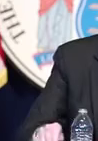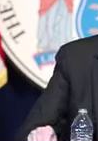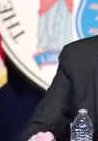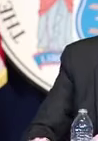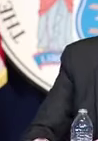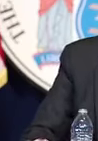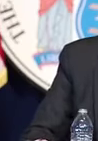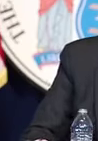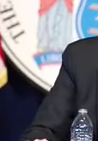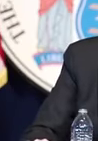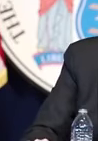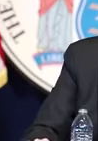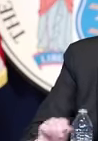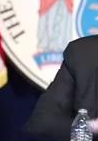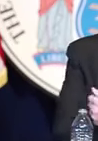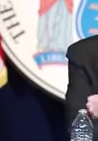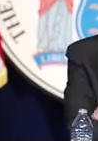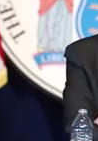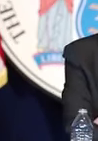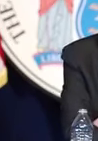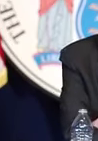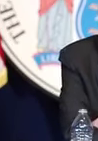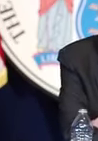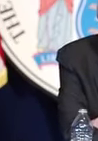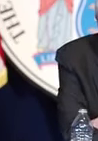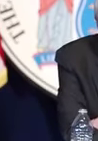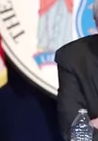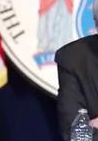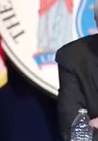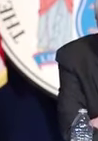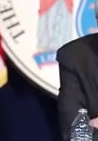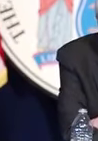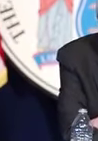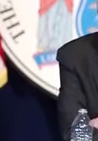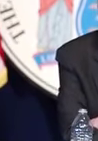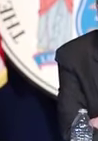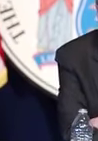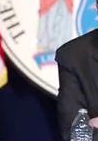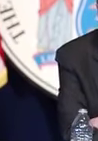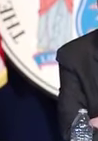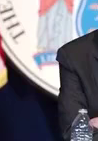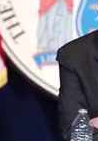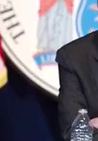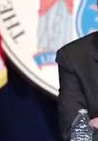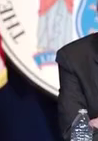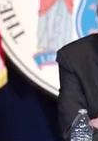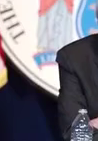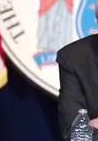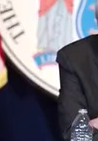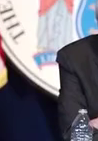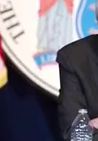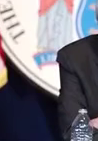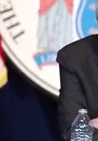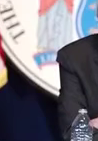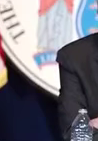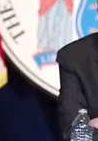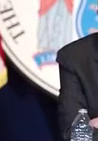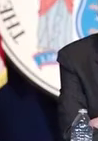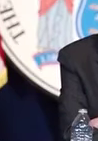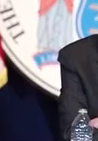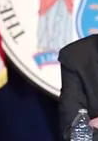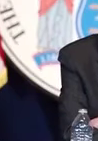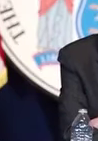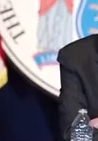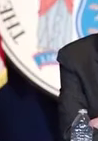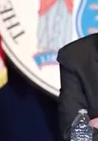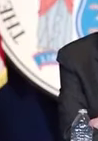Before joining you all here, and this is one of the reasons that we were late getting started today, I held a conference call with Governors